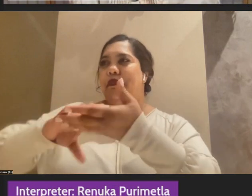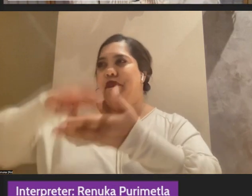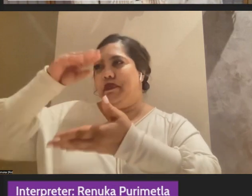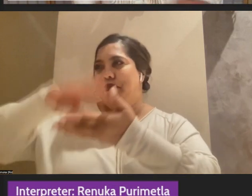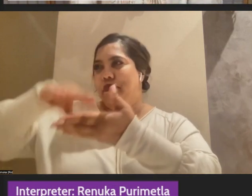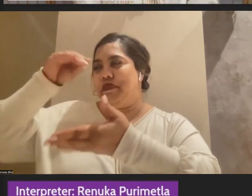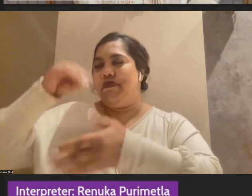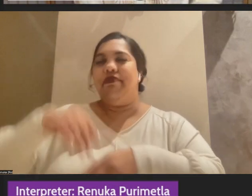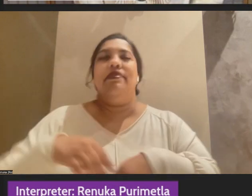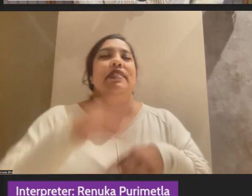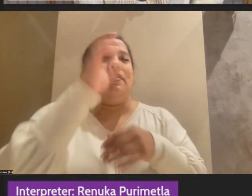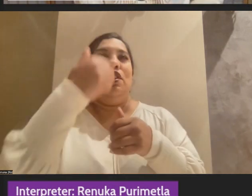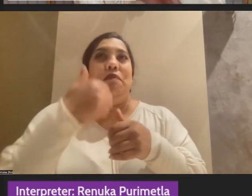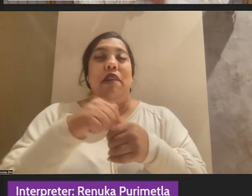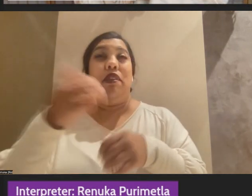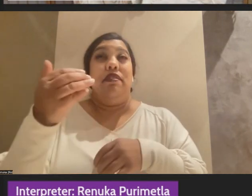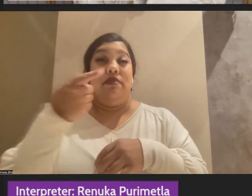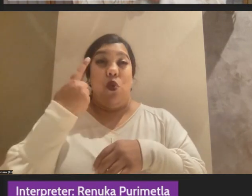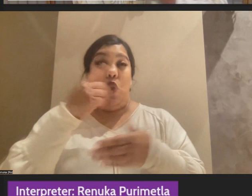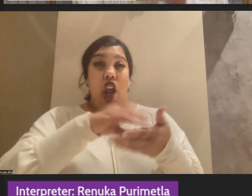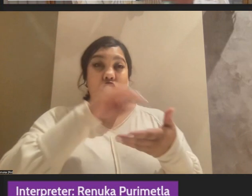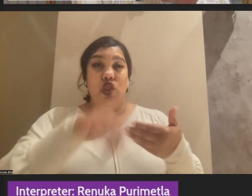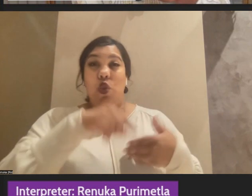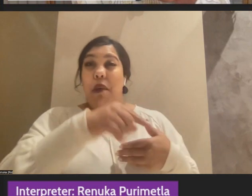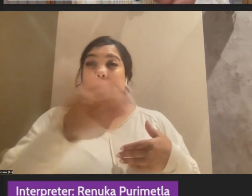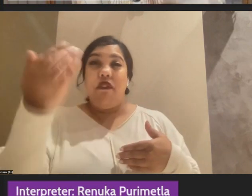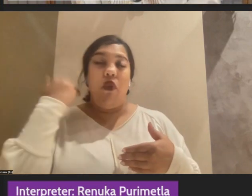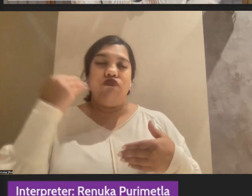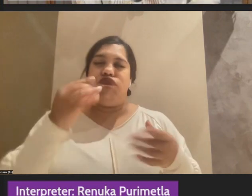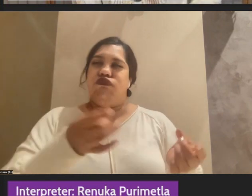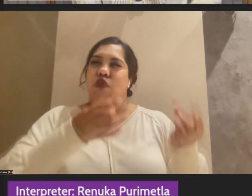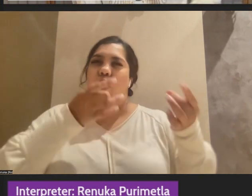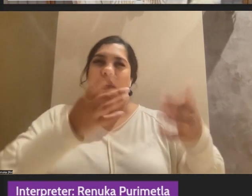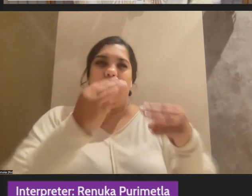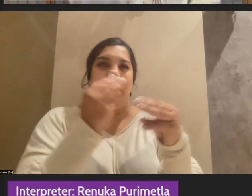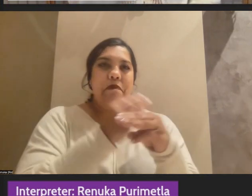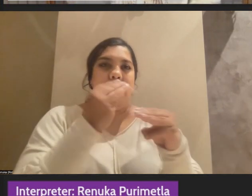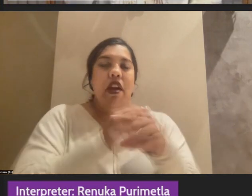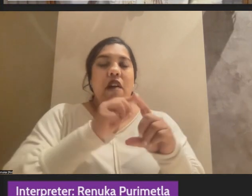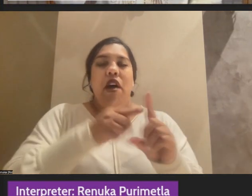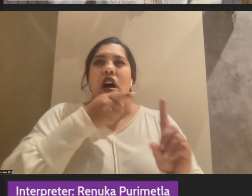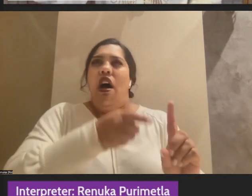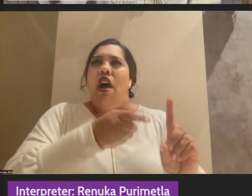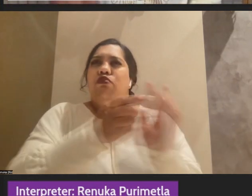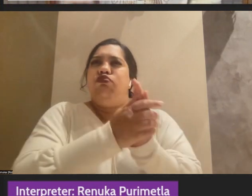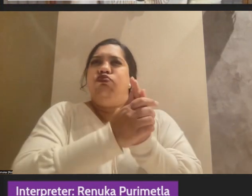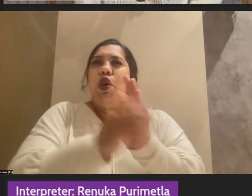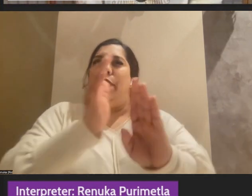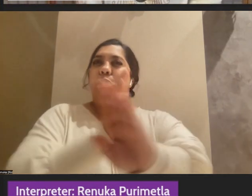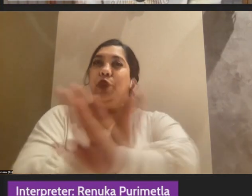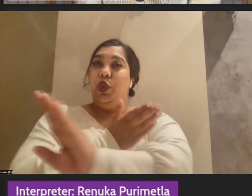good with traditional math, but they were excellent with music. And when they learned that music